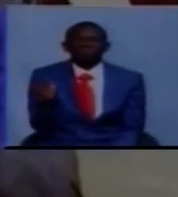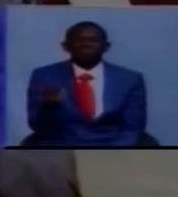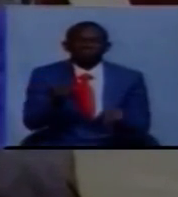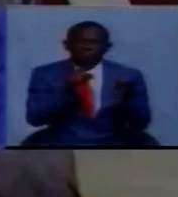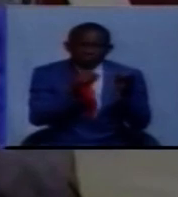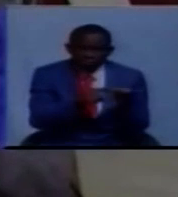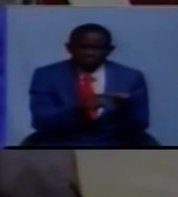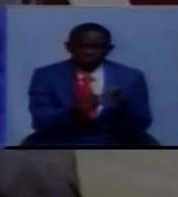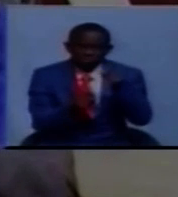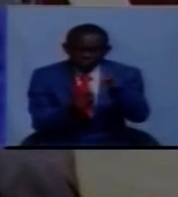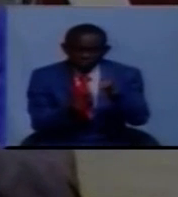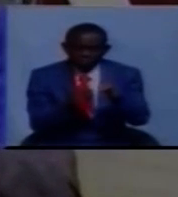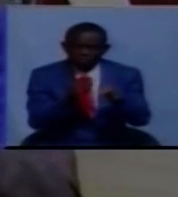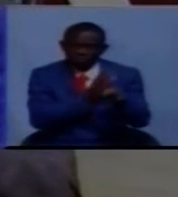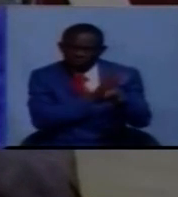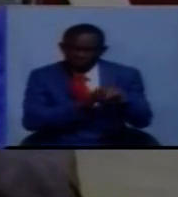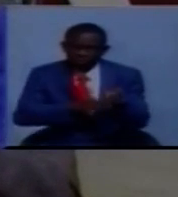doesn't matter who drives that